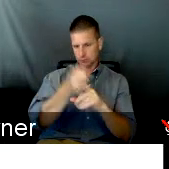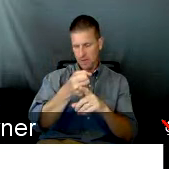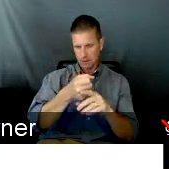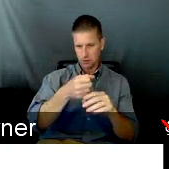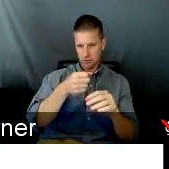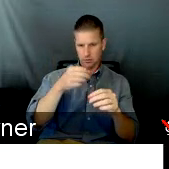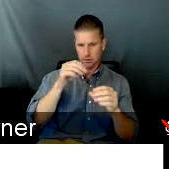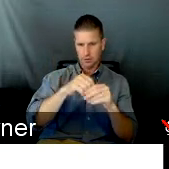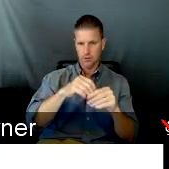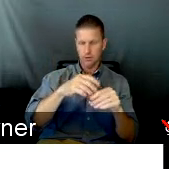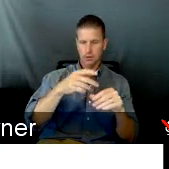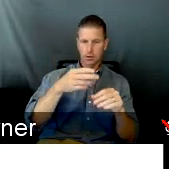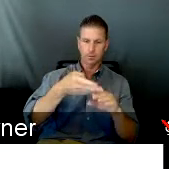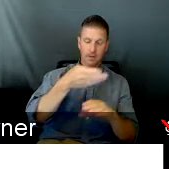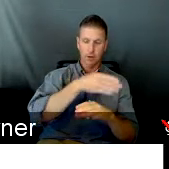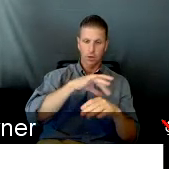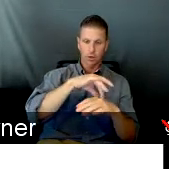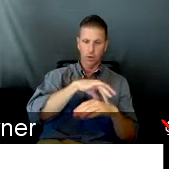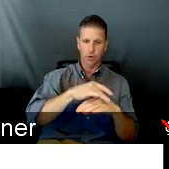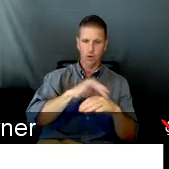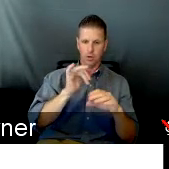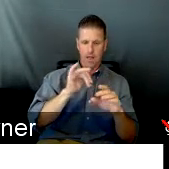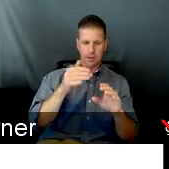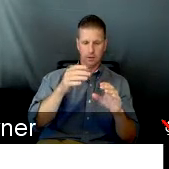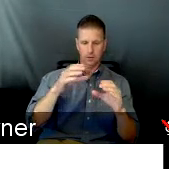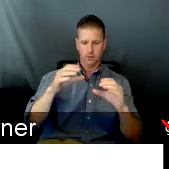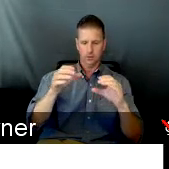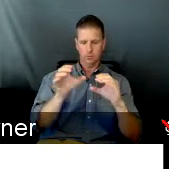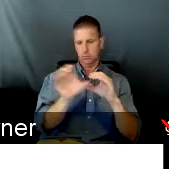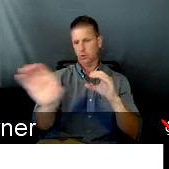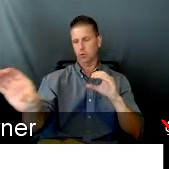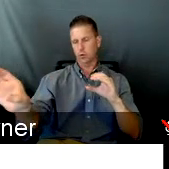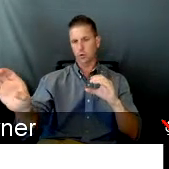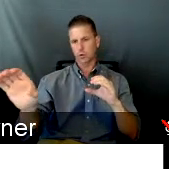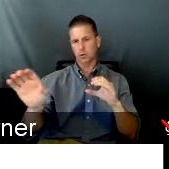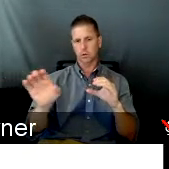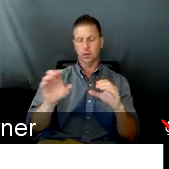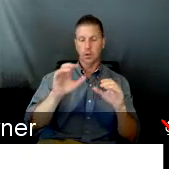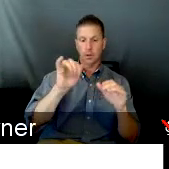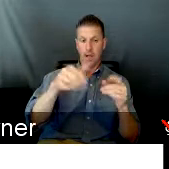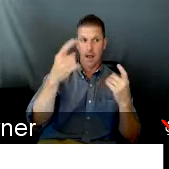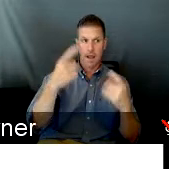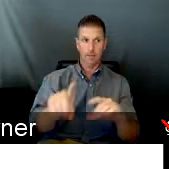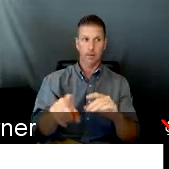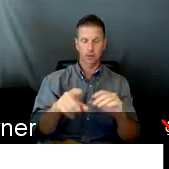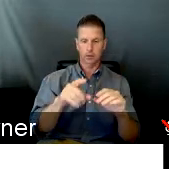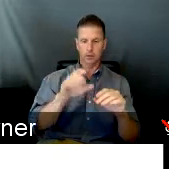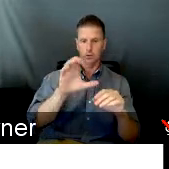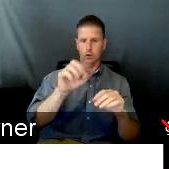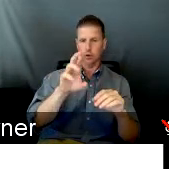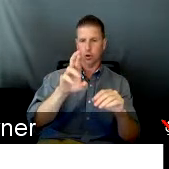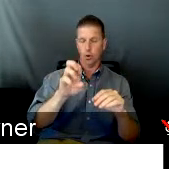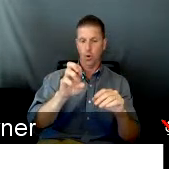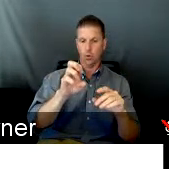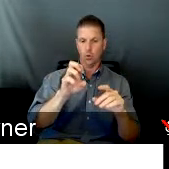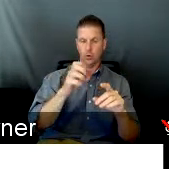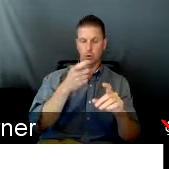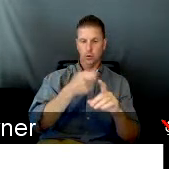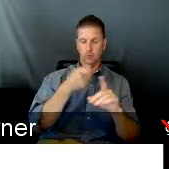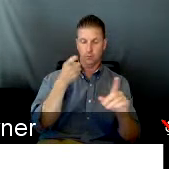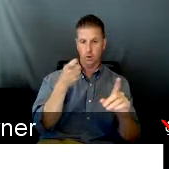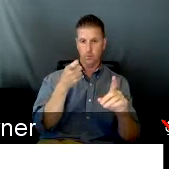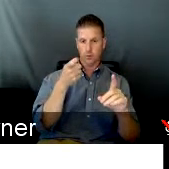the proto-Earth, and it was kind of a glancing blow. And so when that happened, essentially the core from